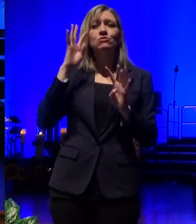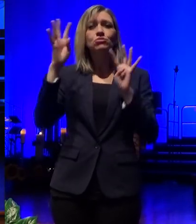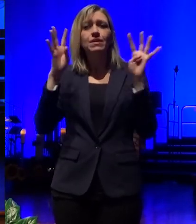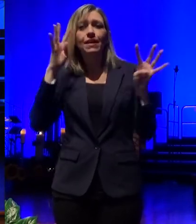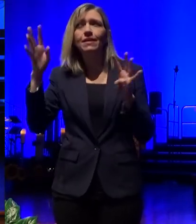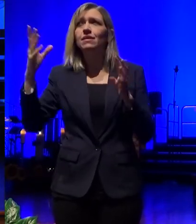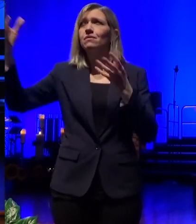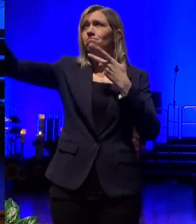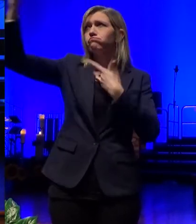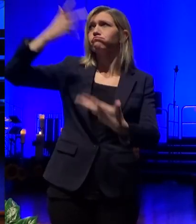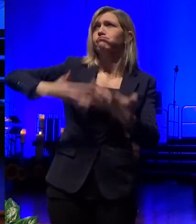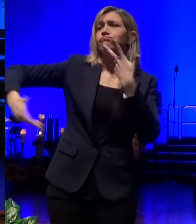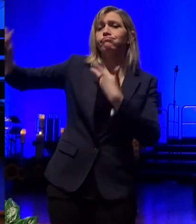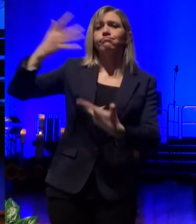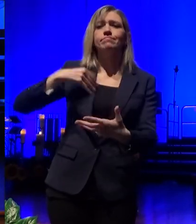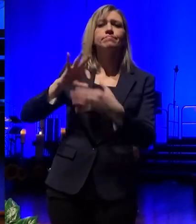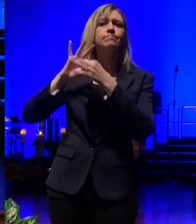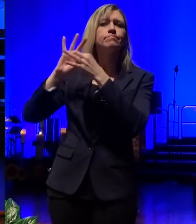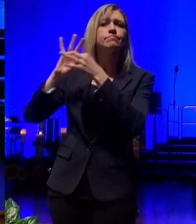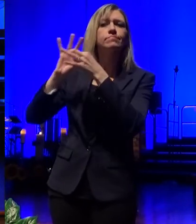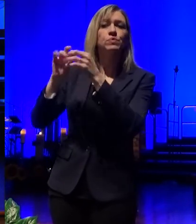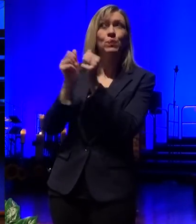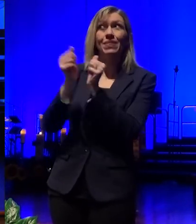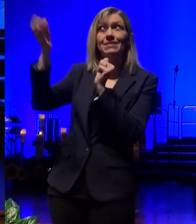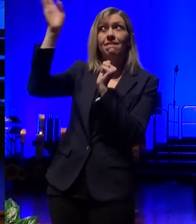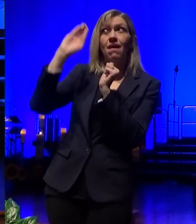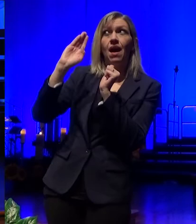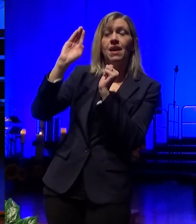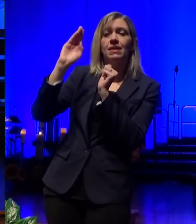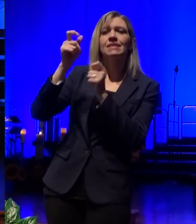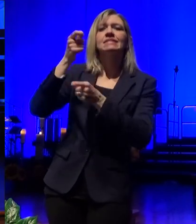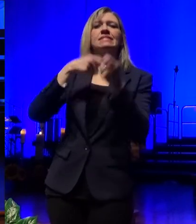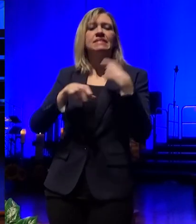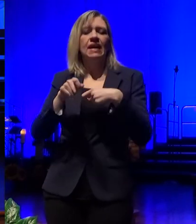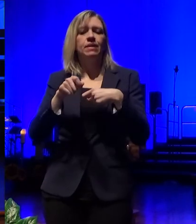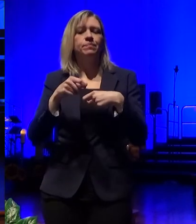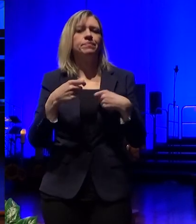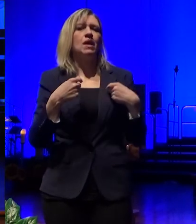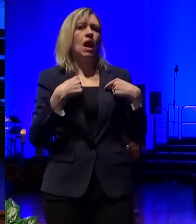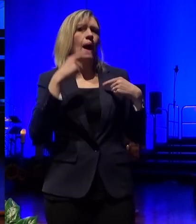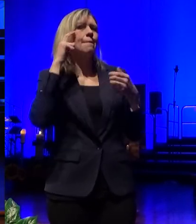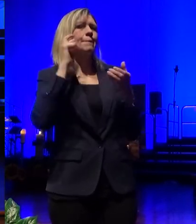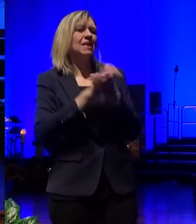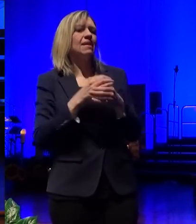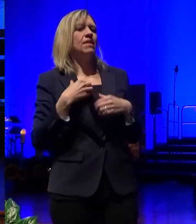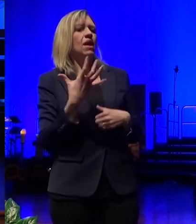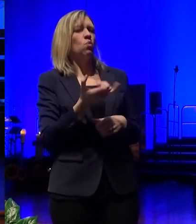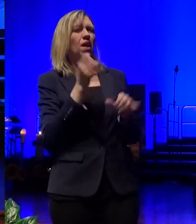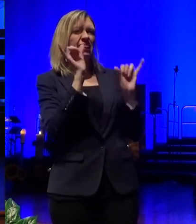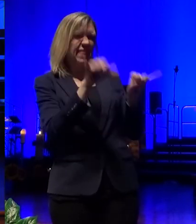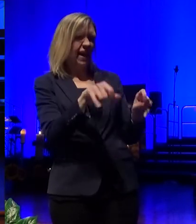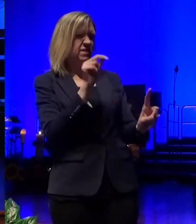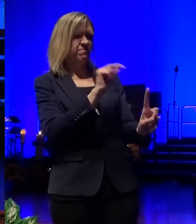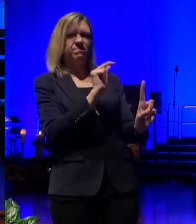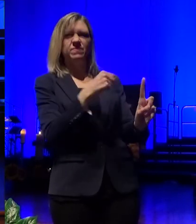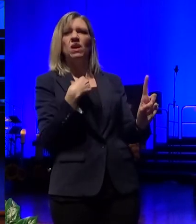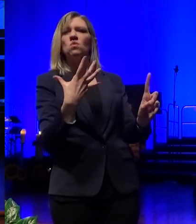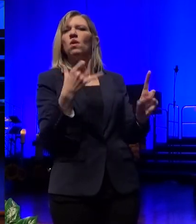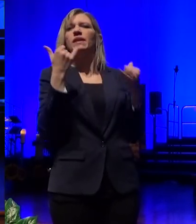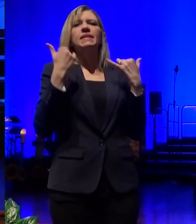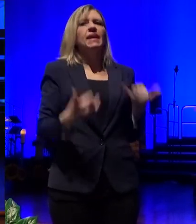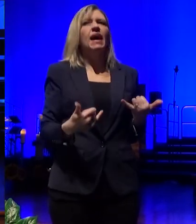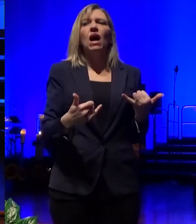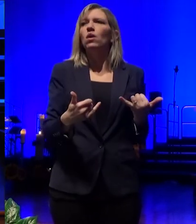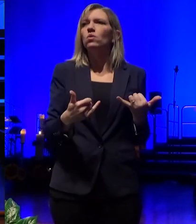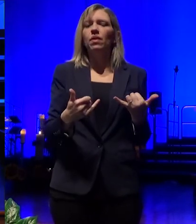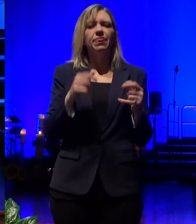me and I'm in partnership with the divine, we go to, I believe I want that and I want it right now. Nothing